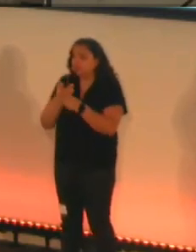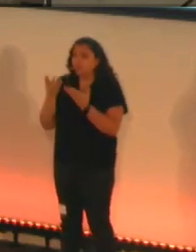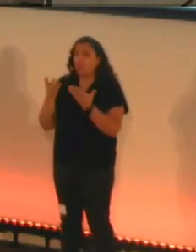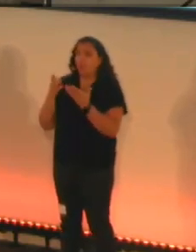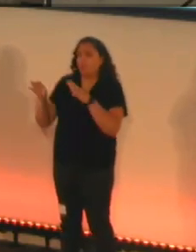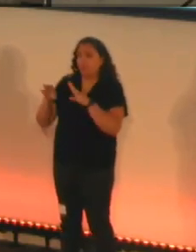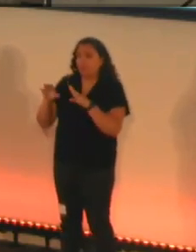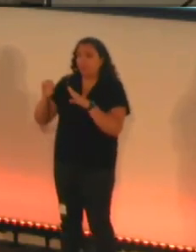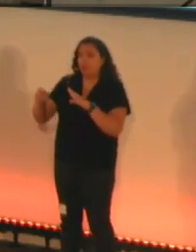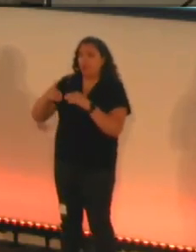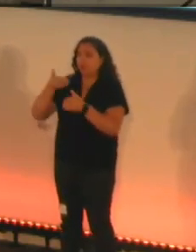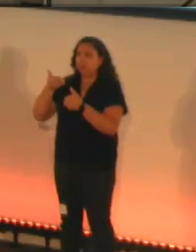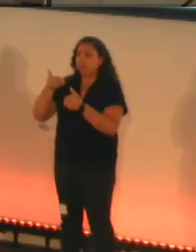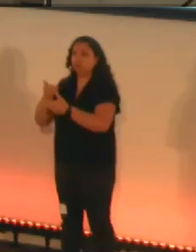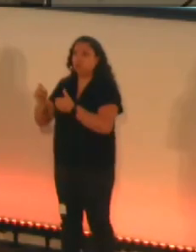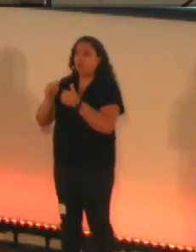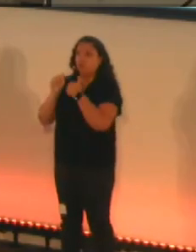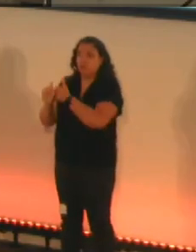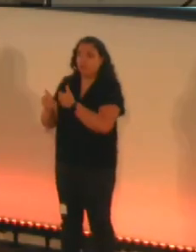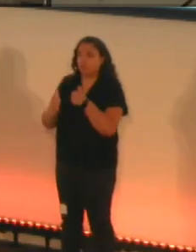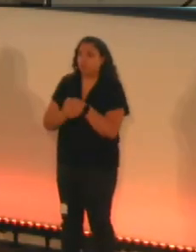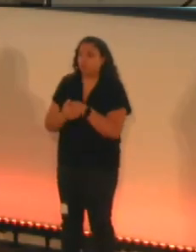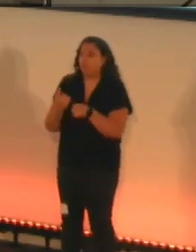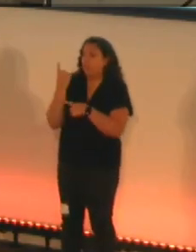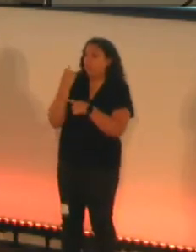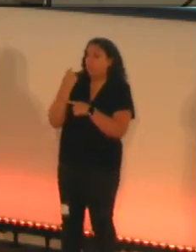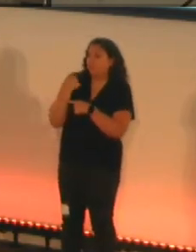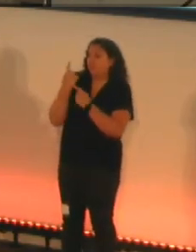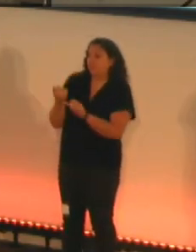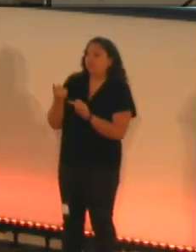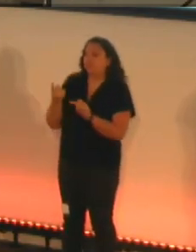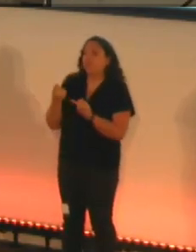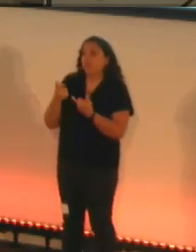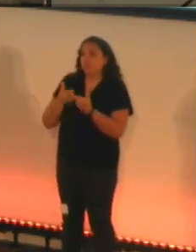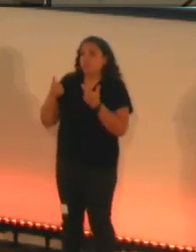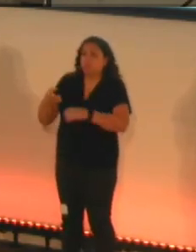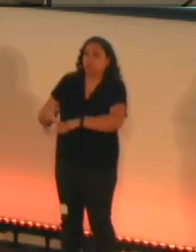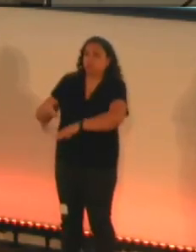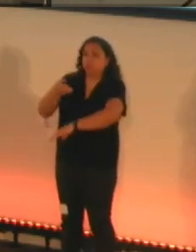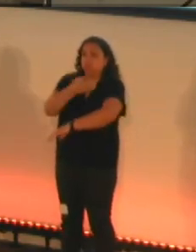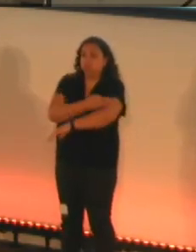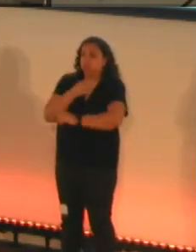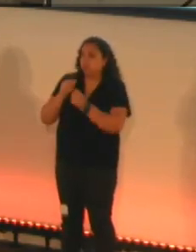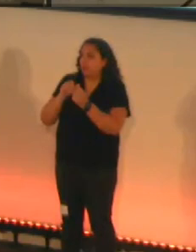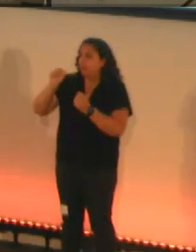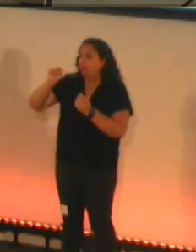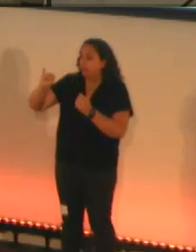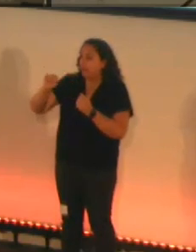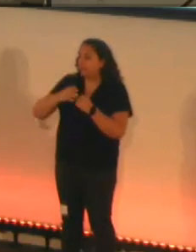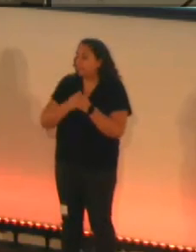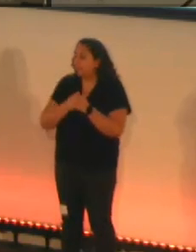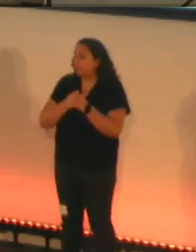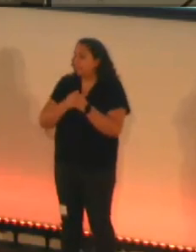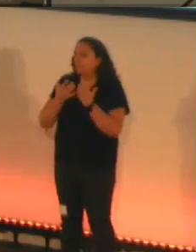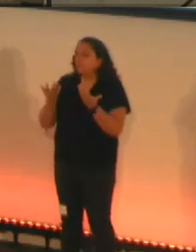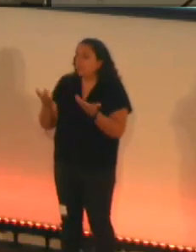follow. And this past year, there has been very big advancements in AI, and this begs the question, do we